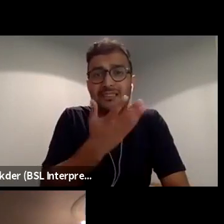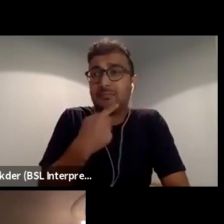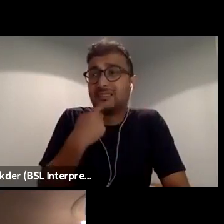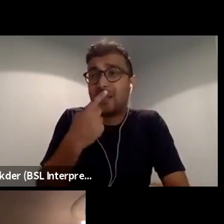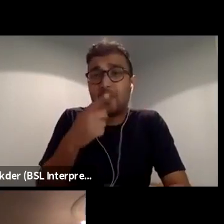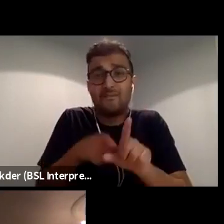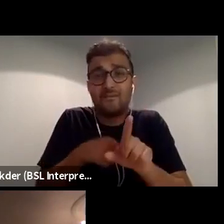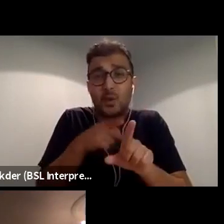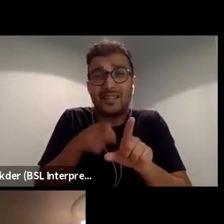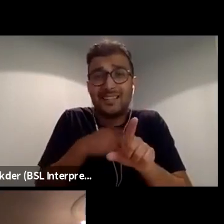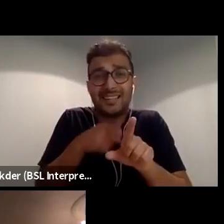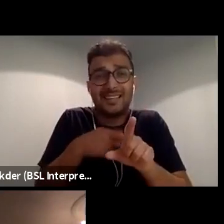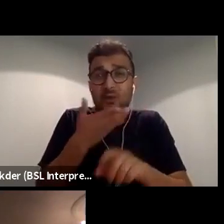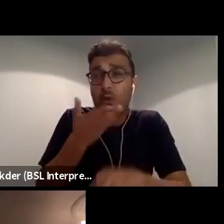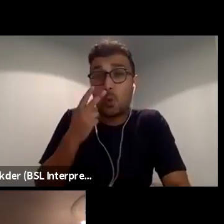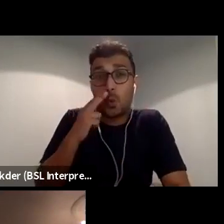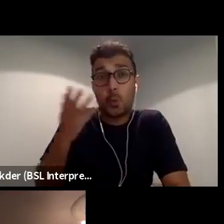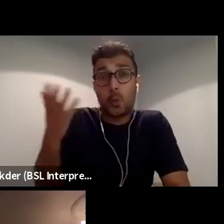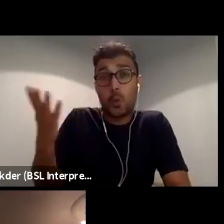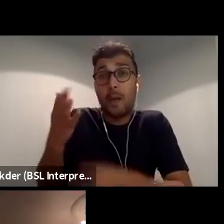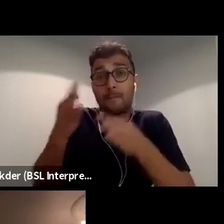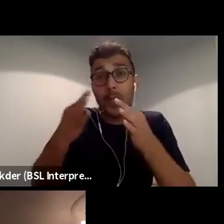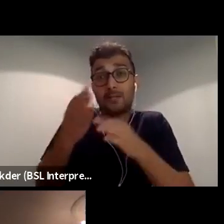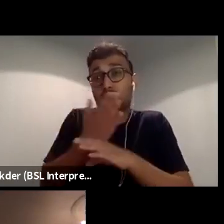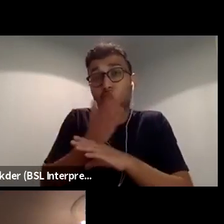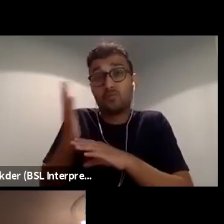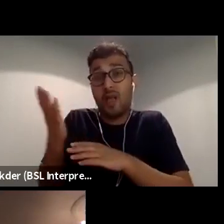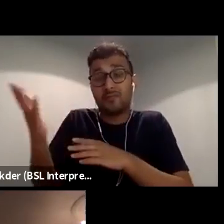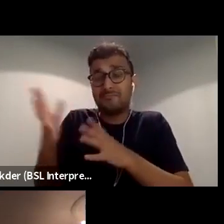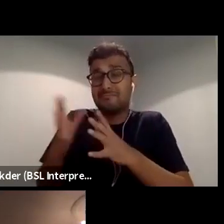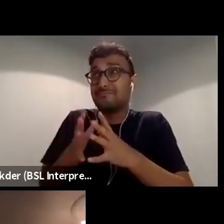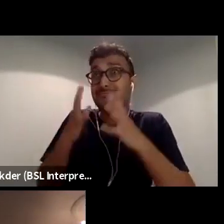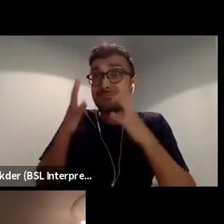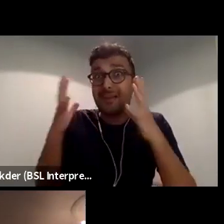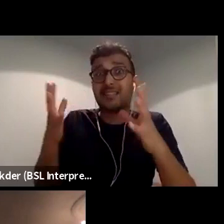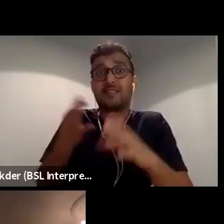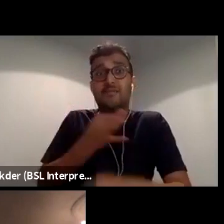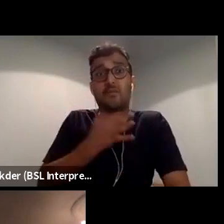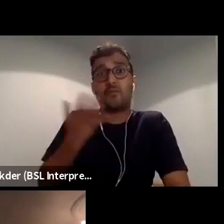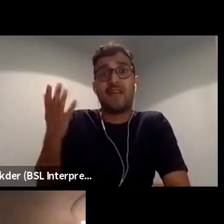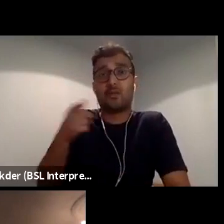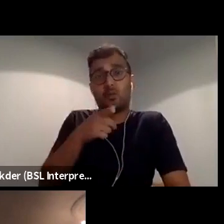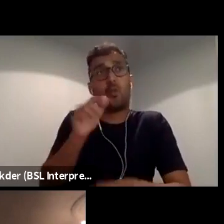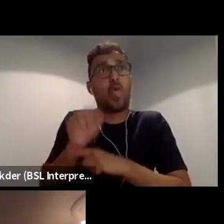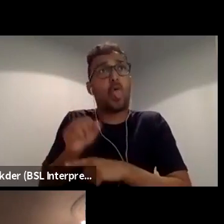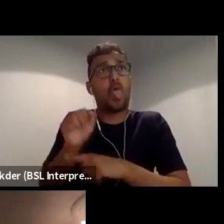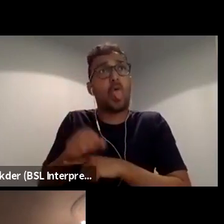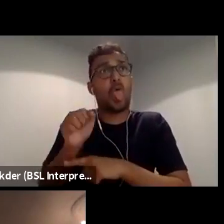now you've got this. But I think from sort of my analysis, the